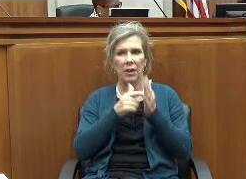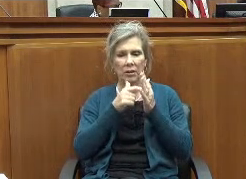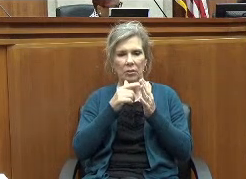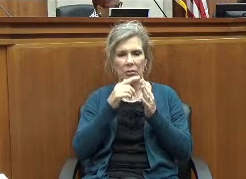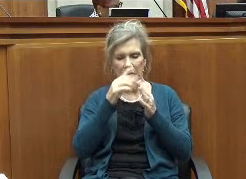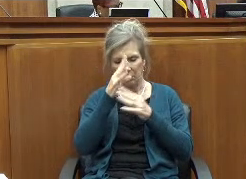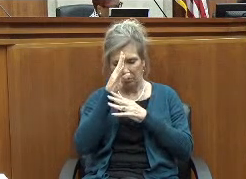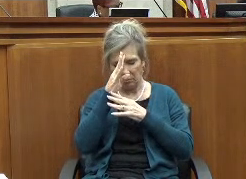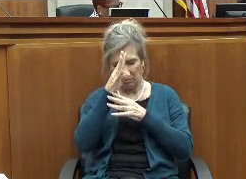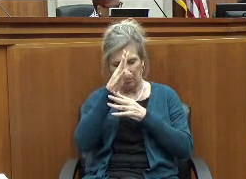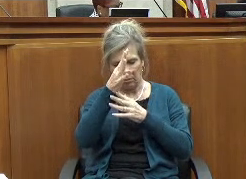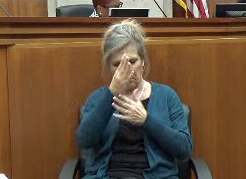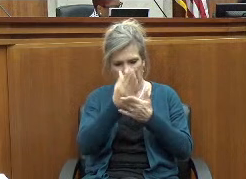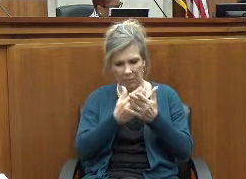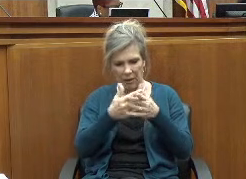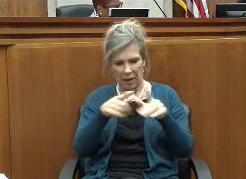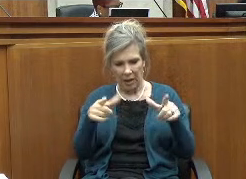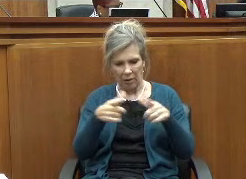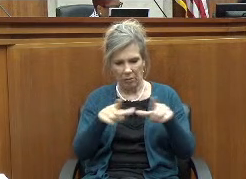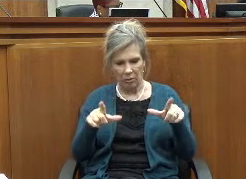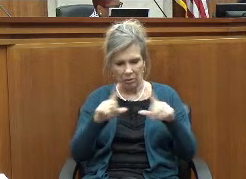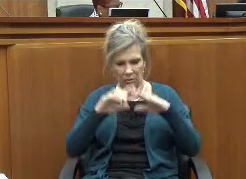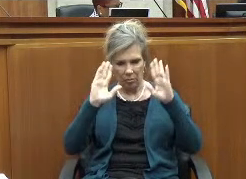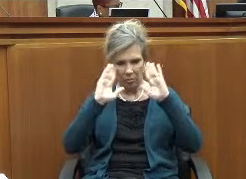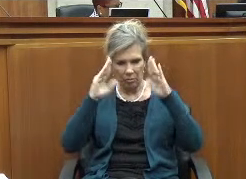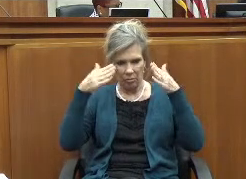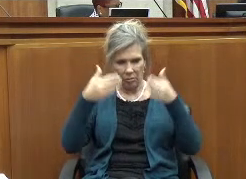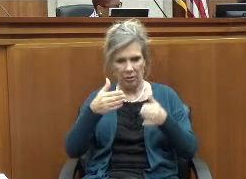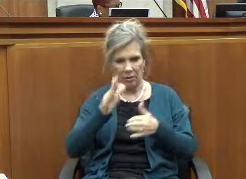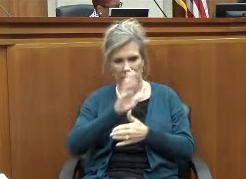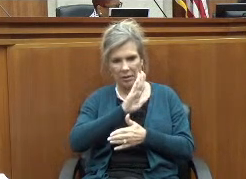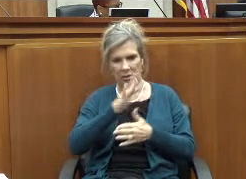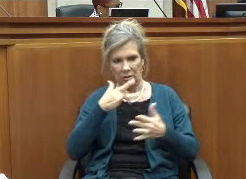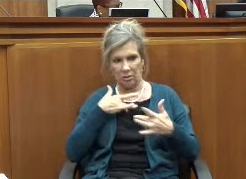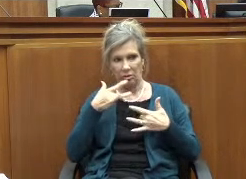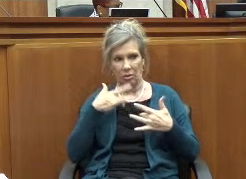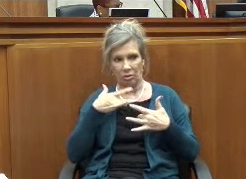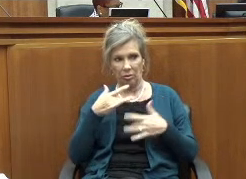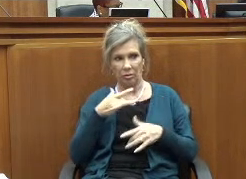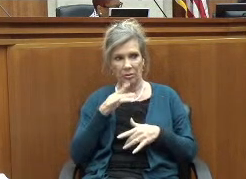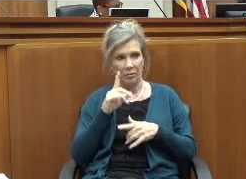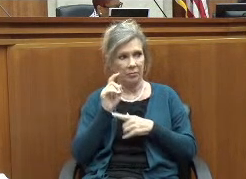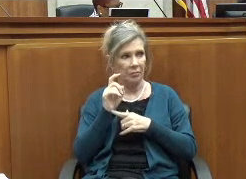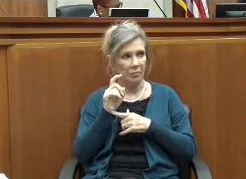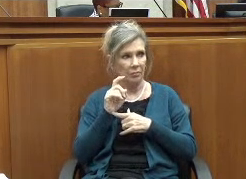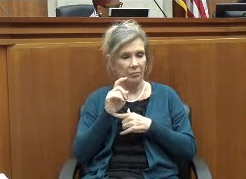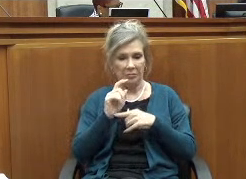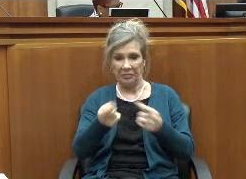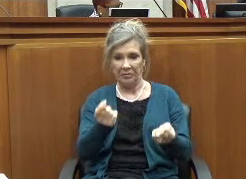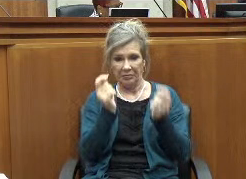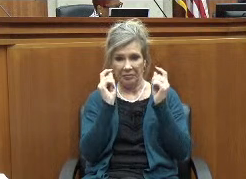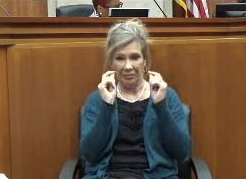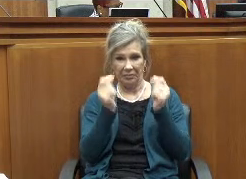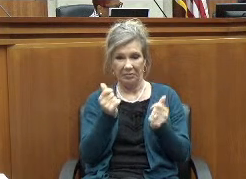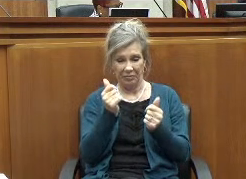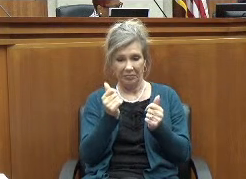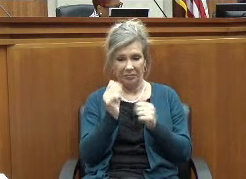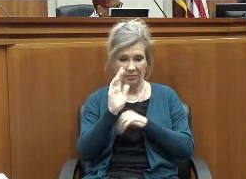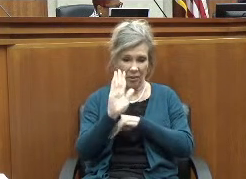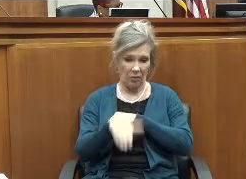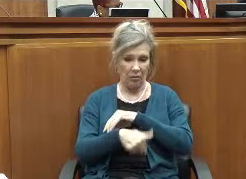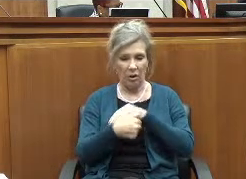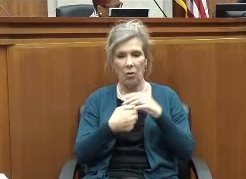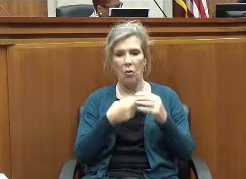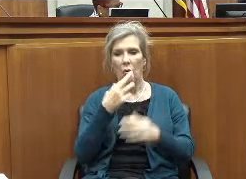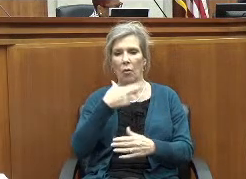Dr. Davis's concerns? Overnight or to the next Bessie meeting?